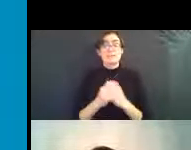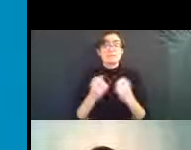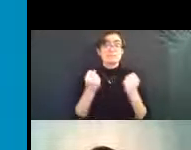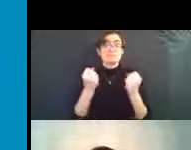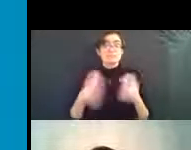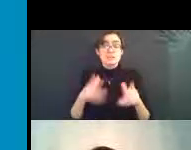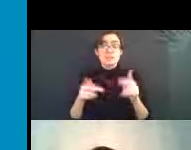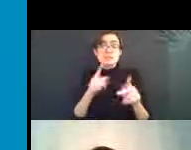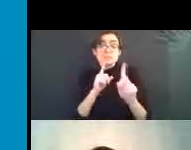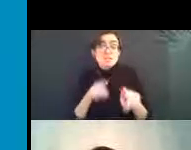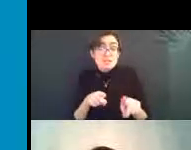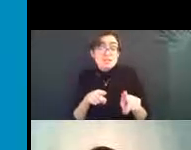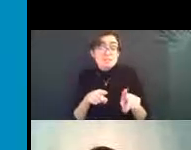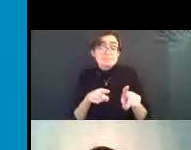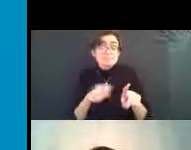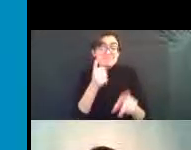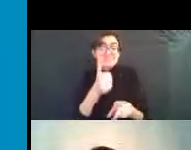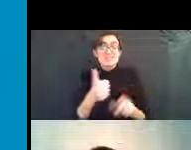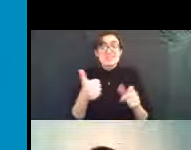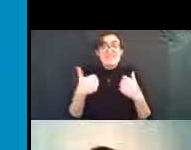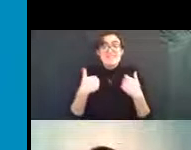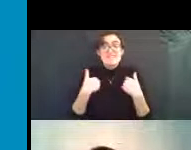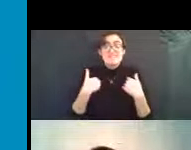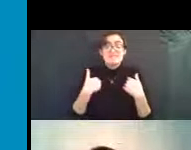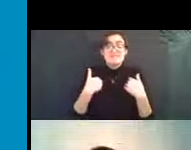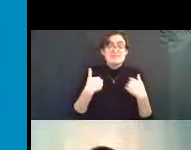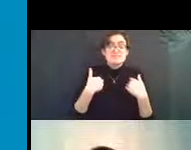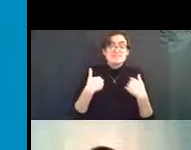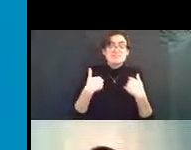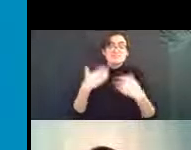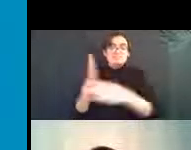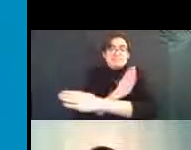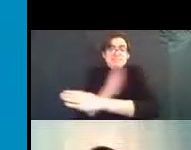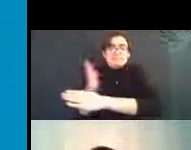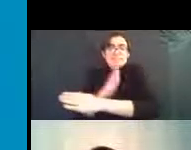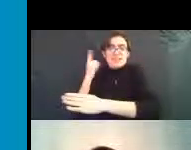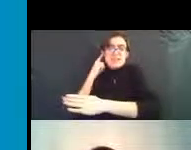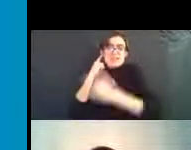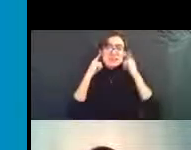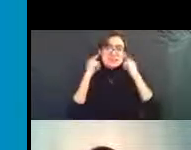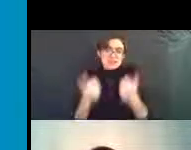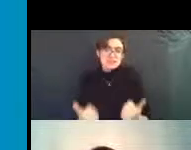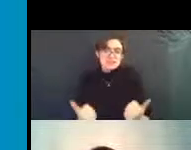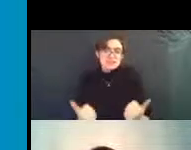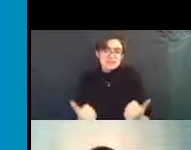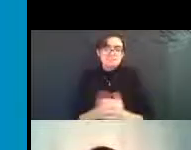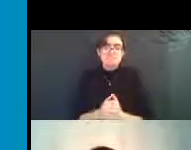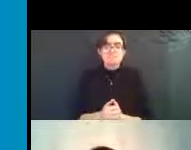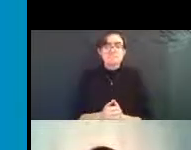or moderate hearing loss. So they were very concerned with preserving what residual hearing they